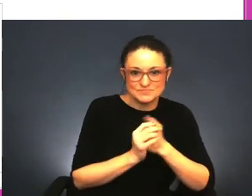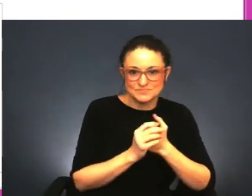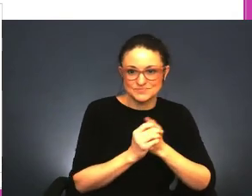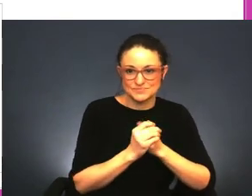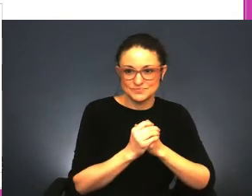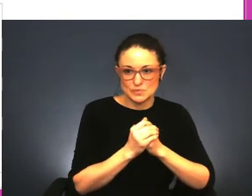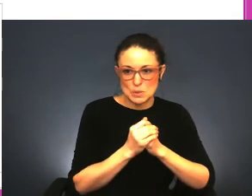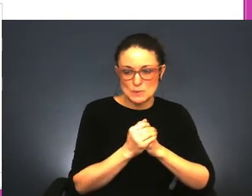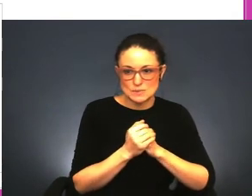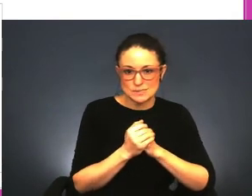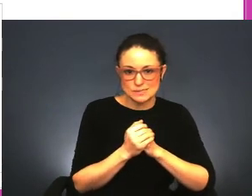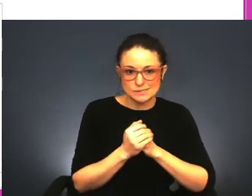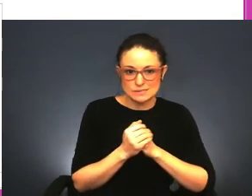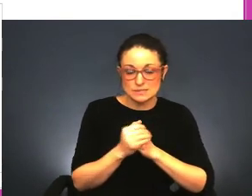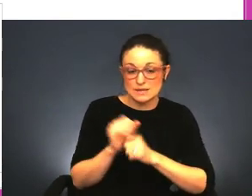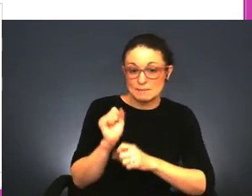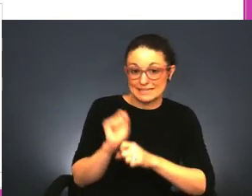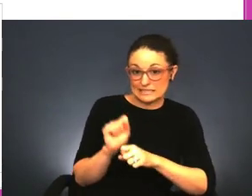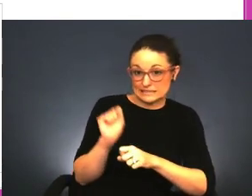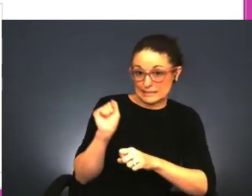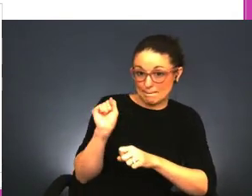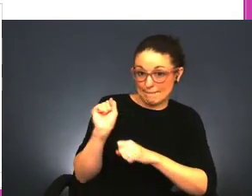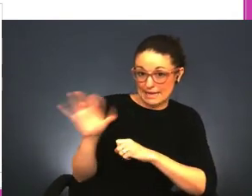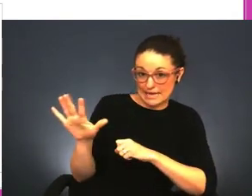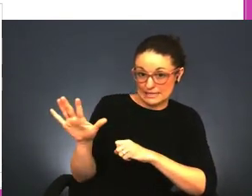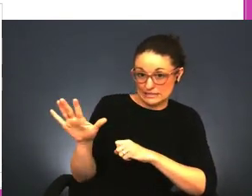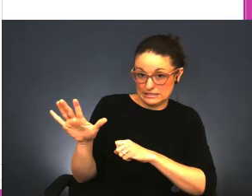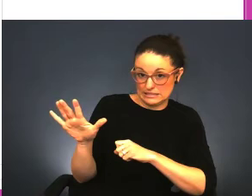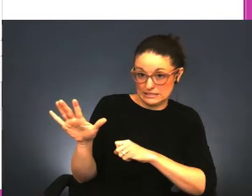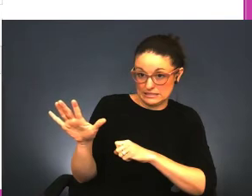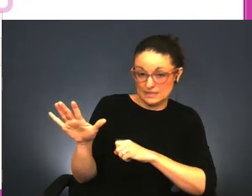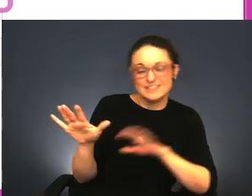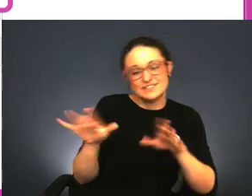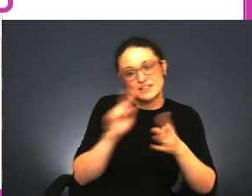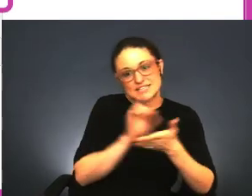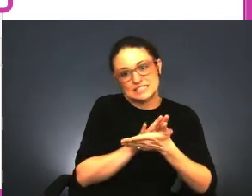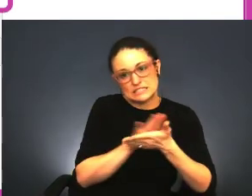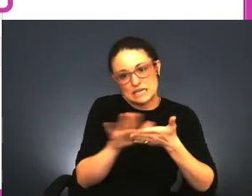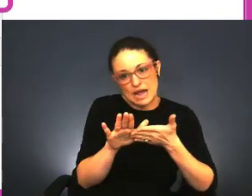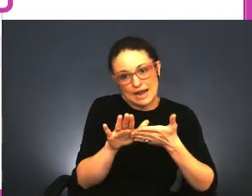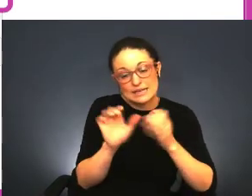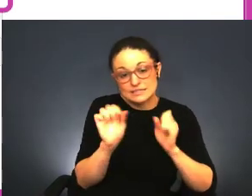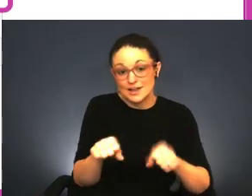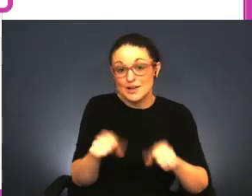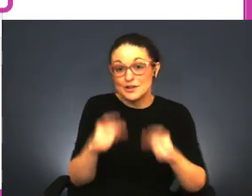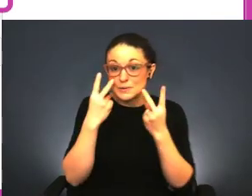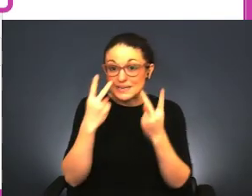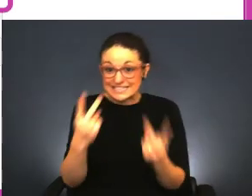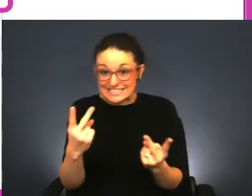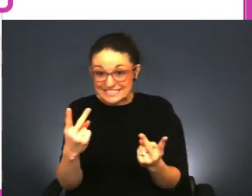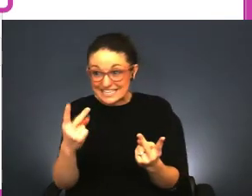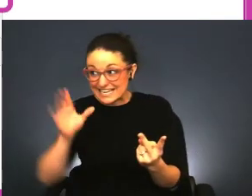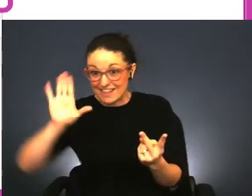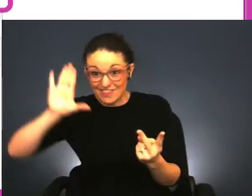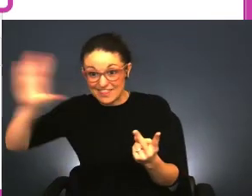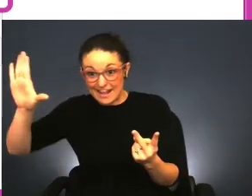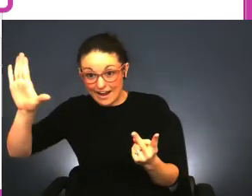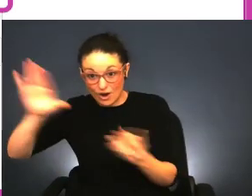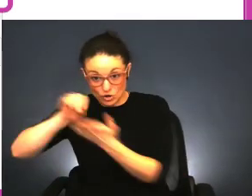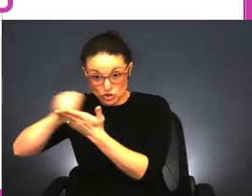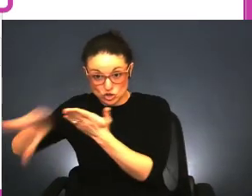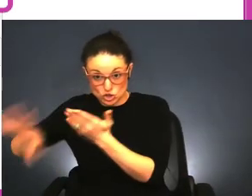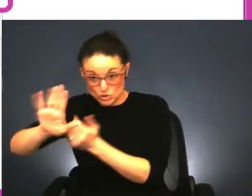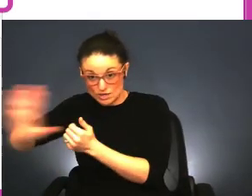I'm going to submit this assignment. This is nice because you can see what your students see. So they have a file